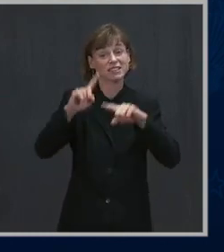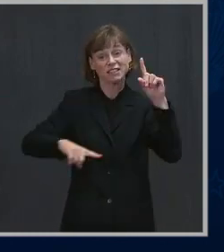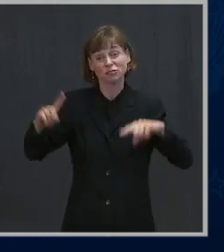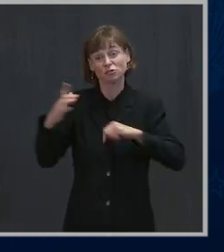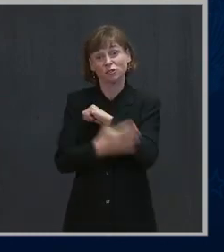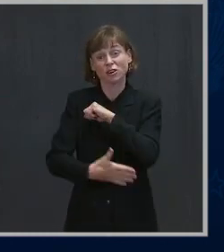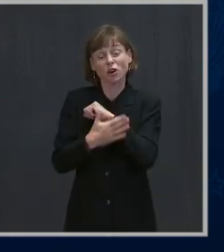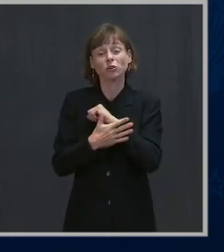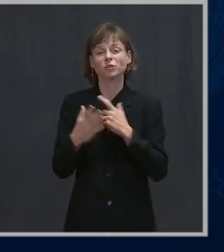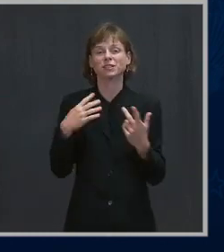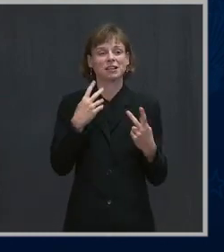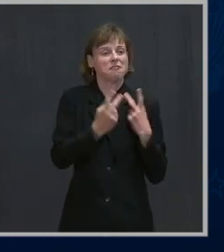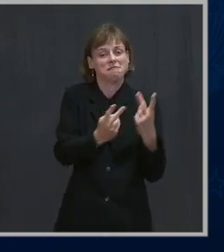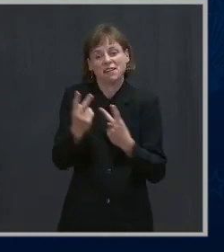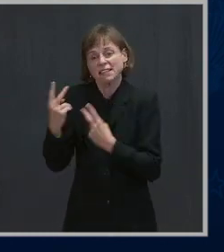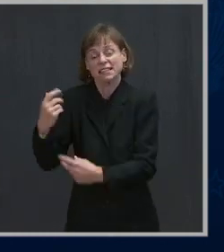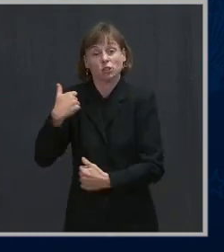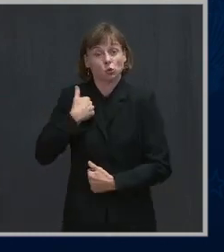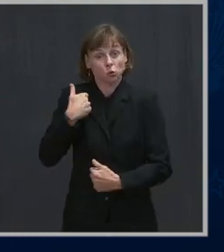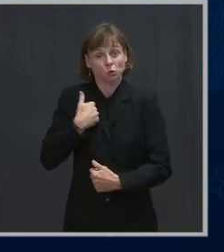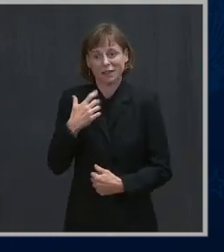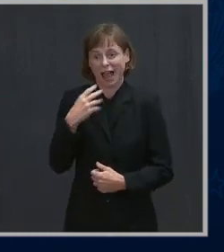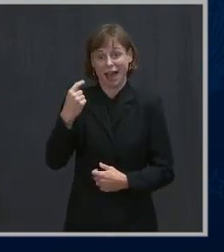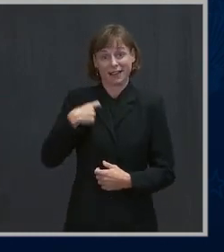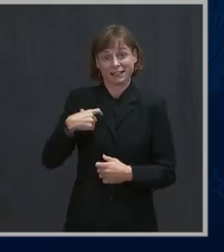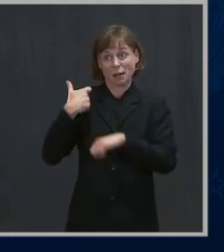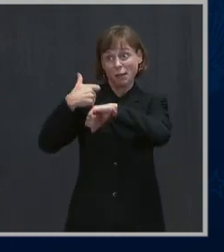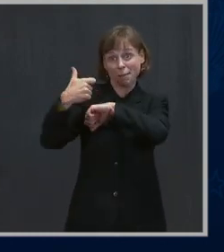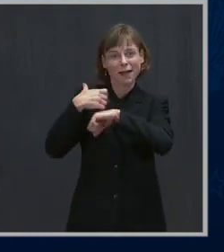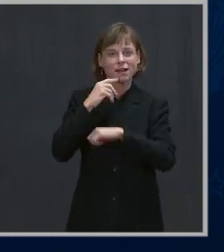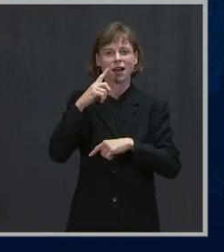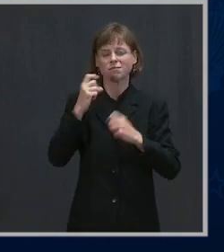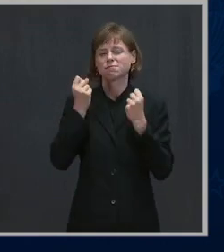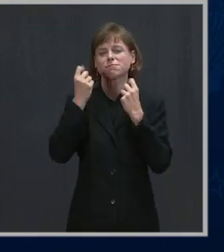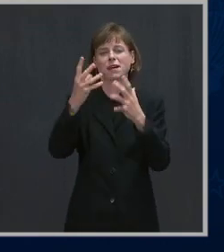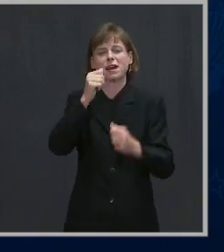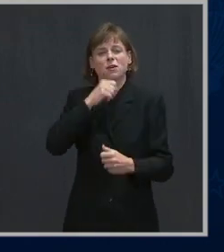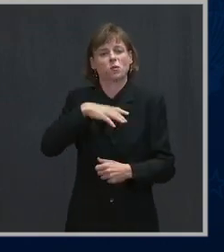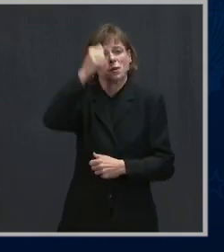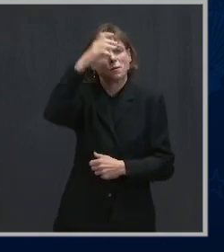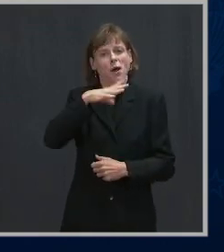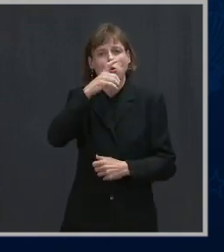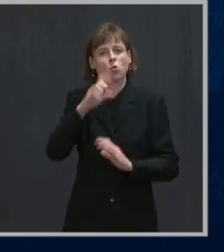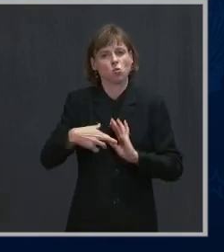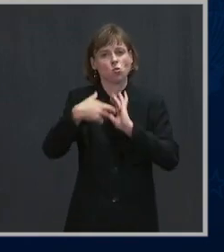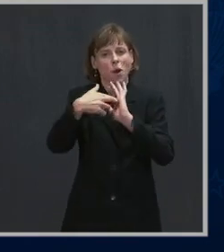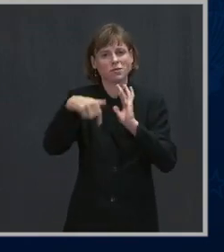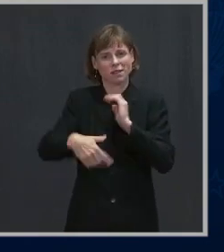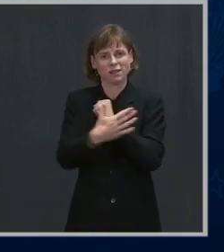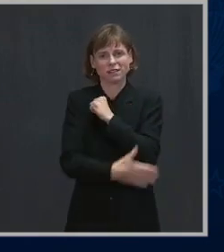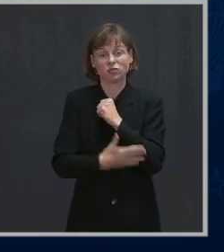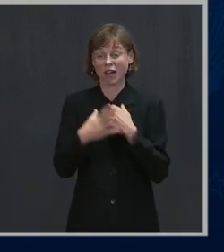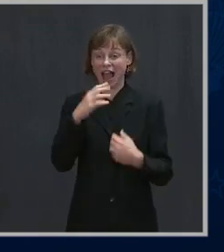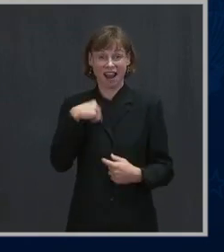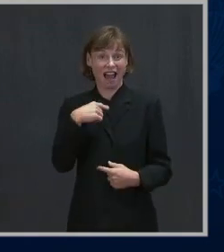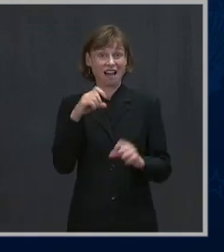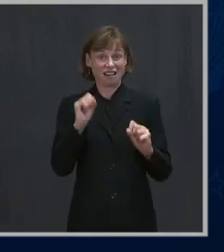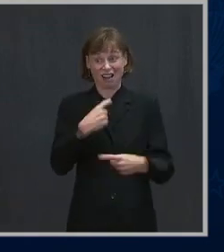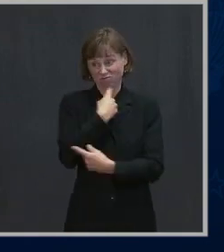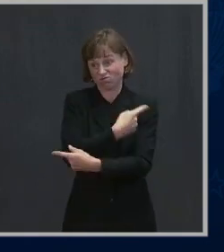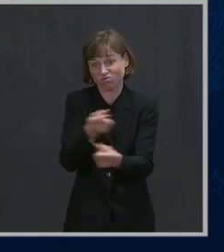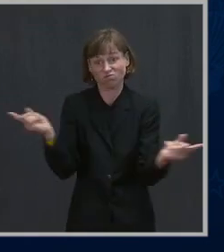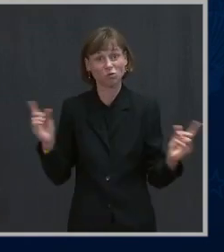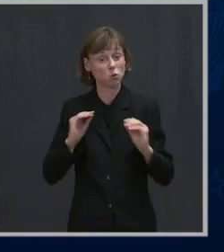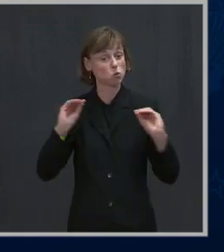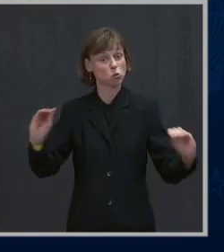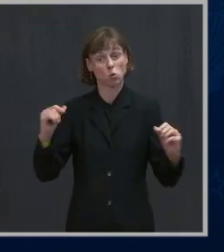diplomats visiting all the men and women representing this country and i can say without fear of contradiction that in